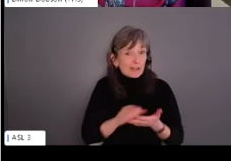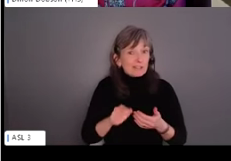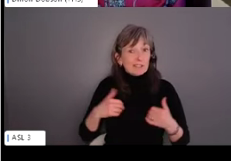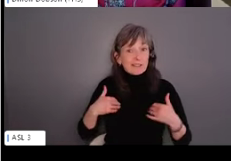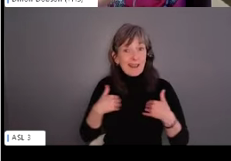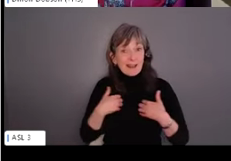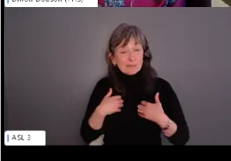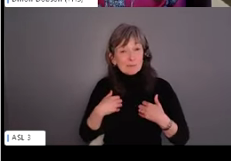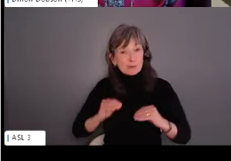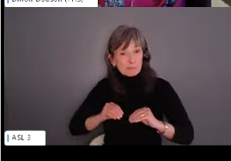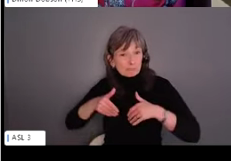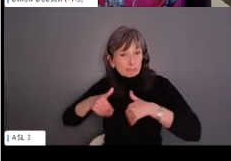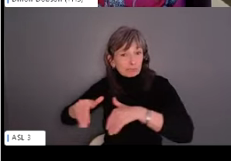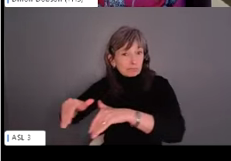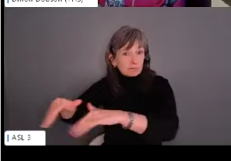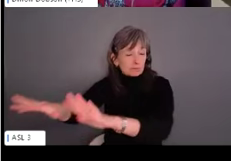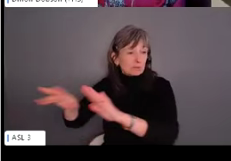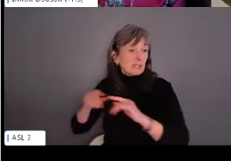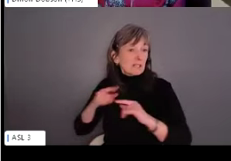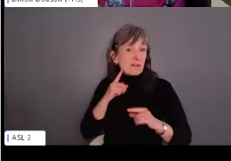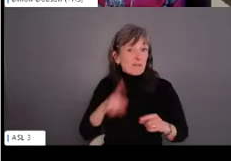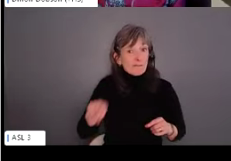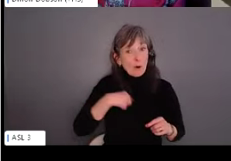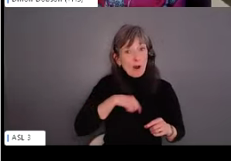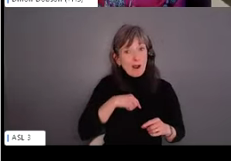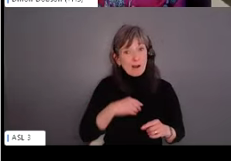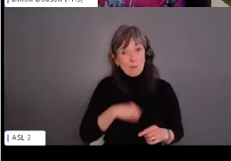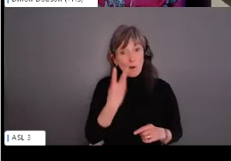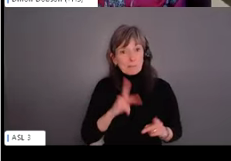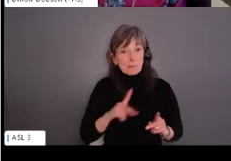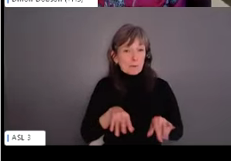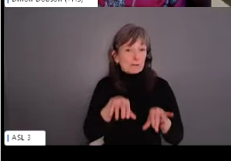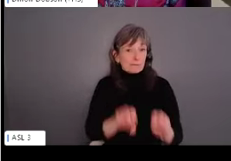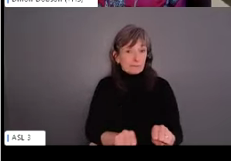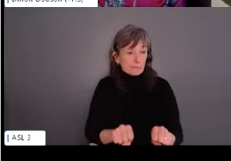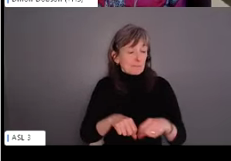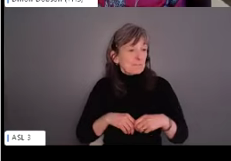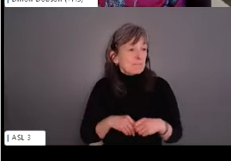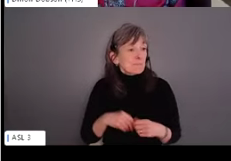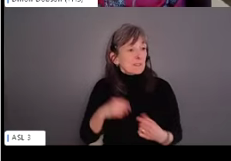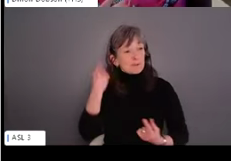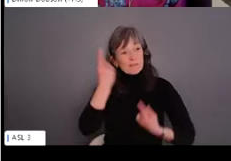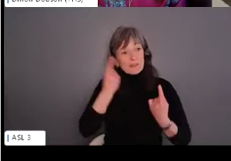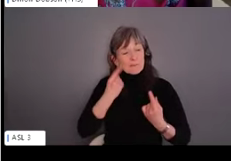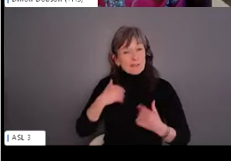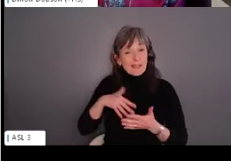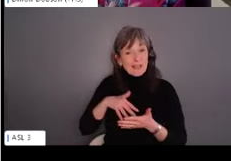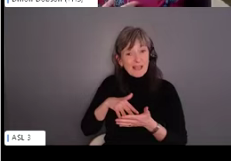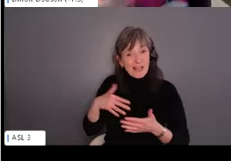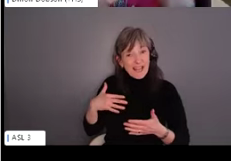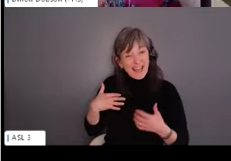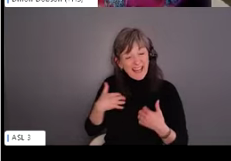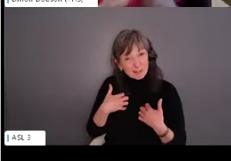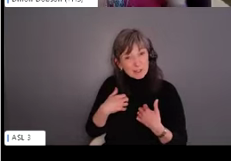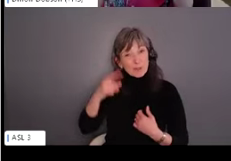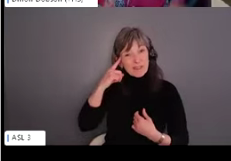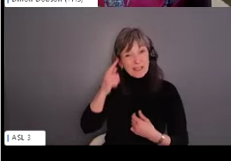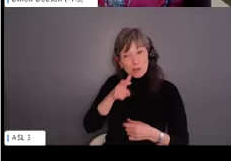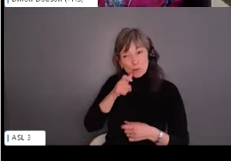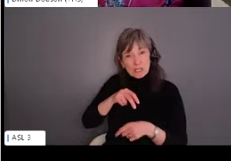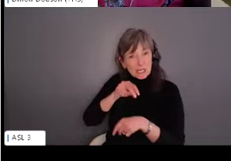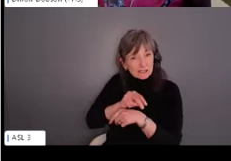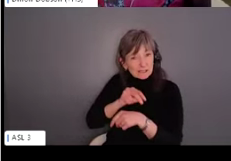about animals, and it's important to ground us for today's conversation, when we think about animals, we also have to recognize that husbandry or the supplies